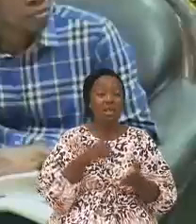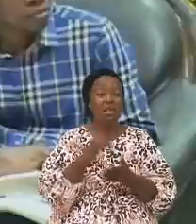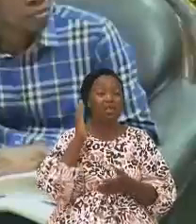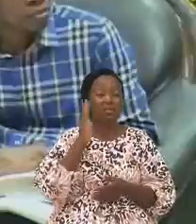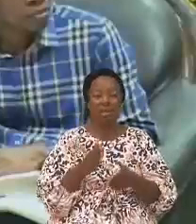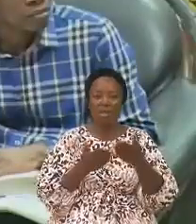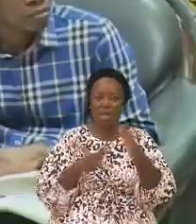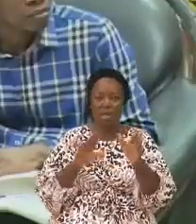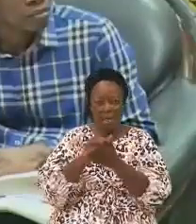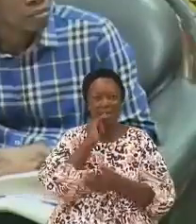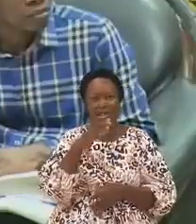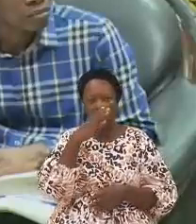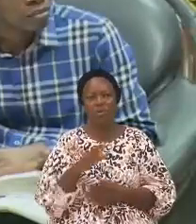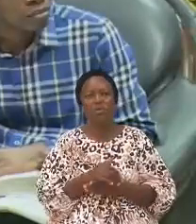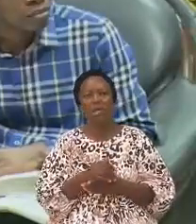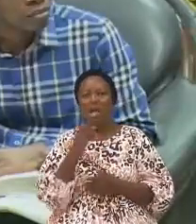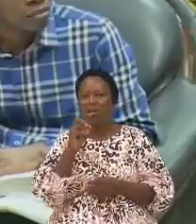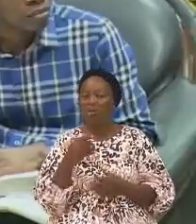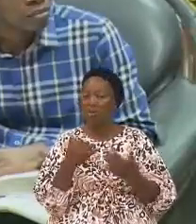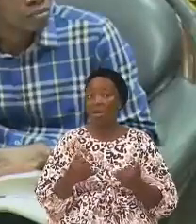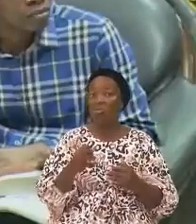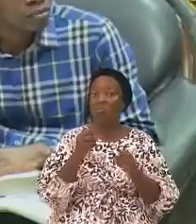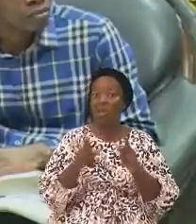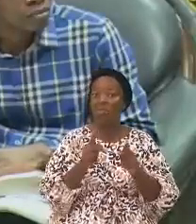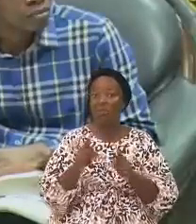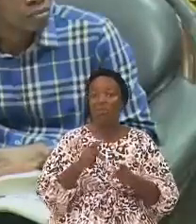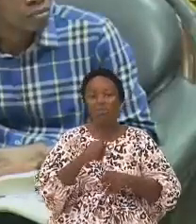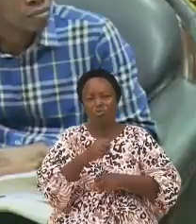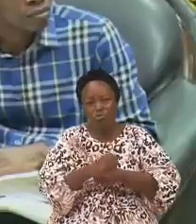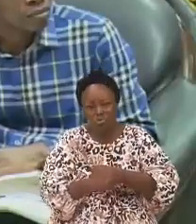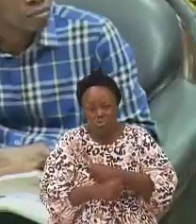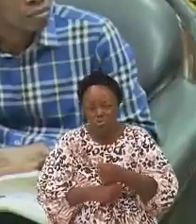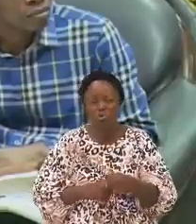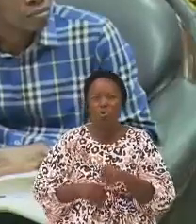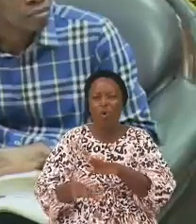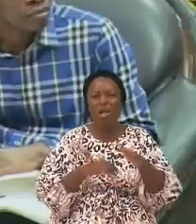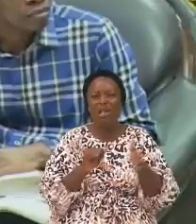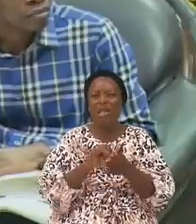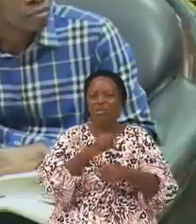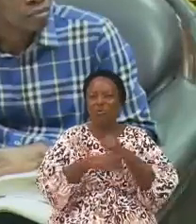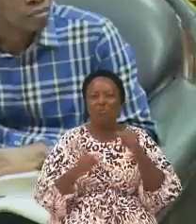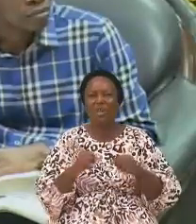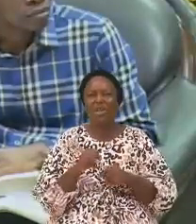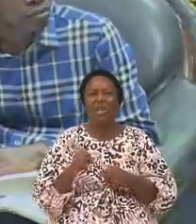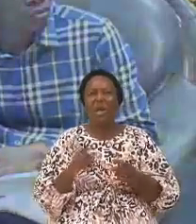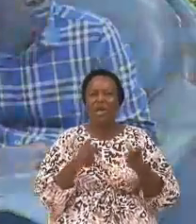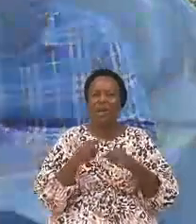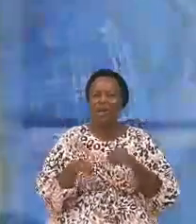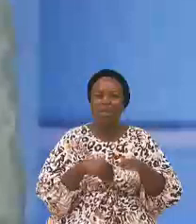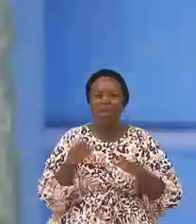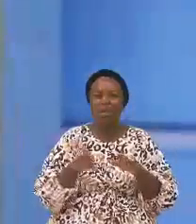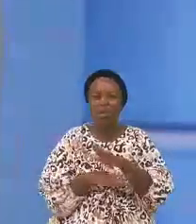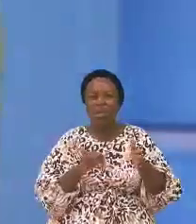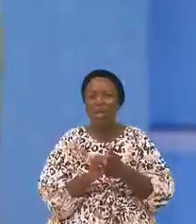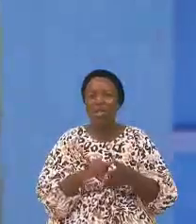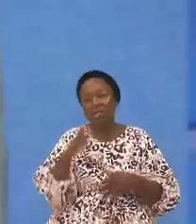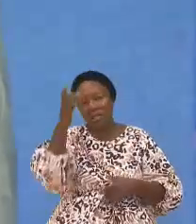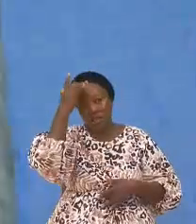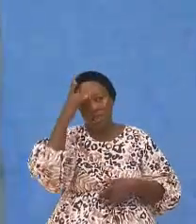sinneth, it shall die. That's the curse. And so now, Many people struggle under